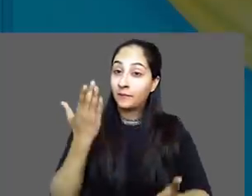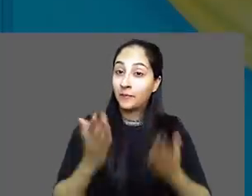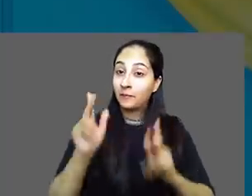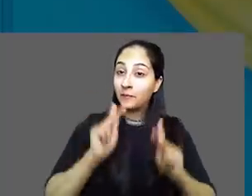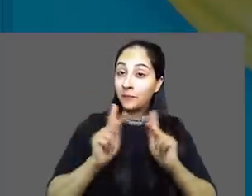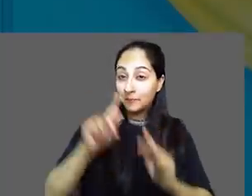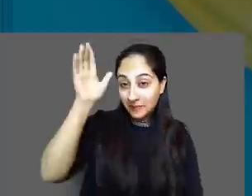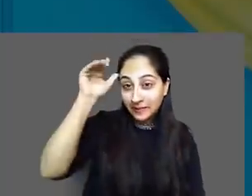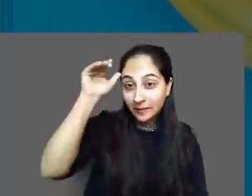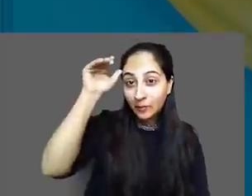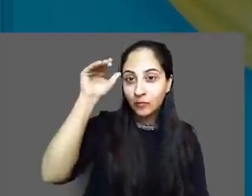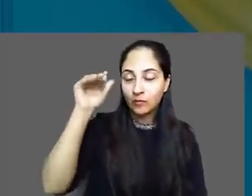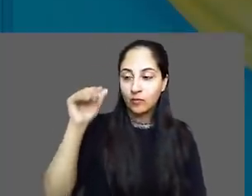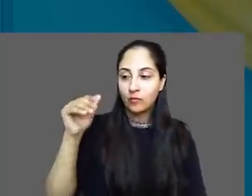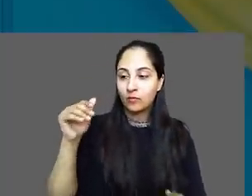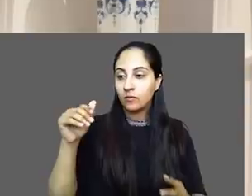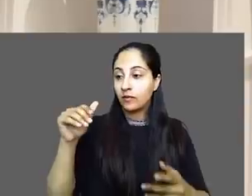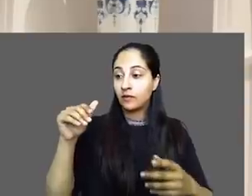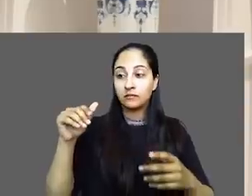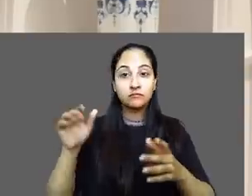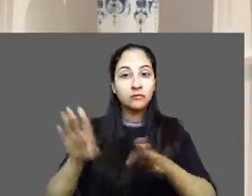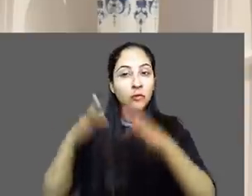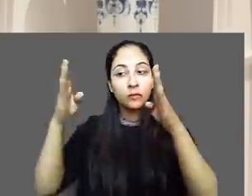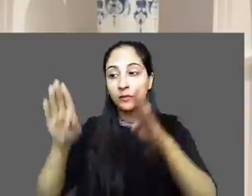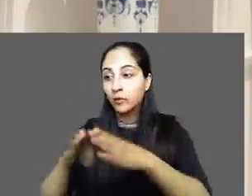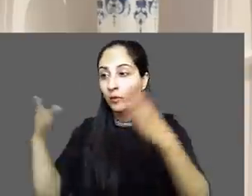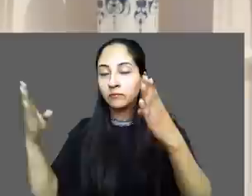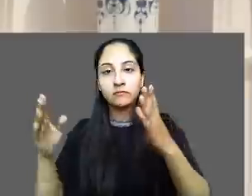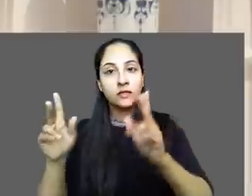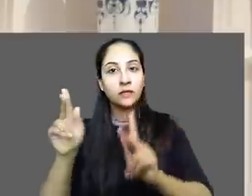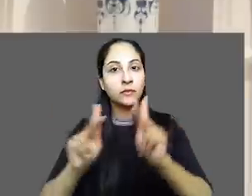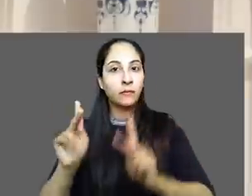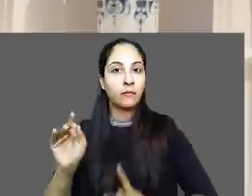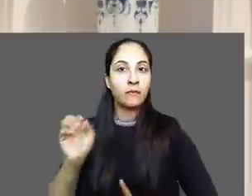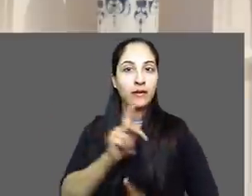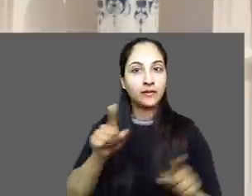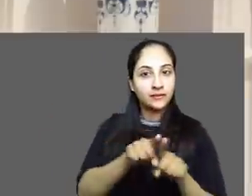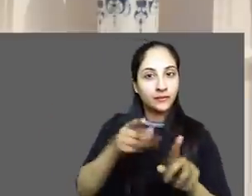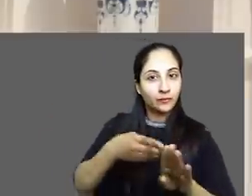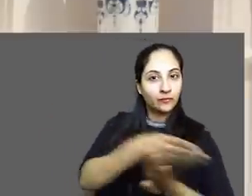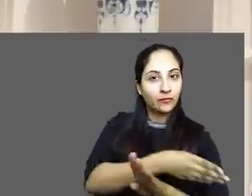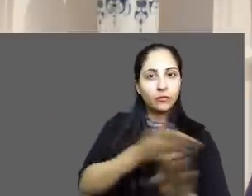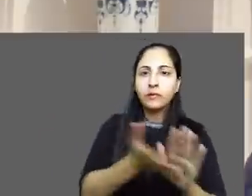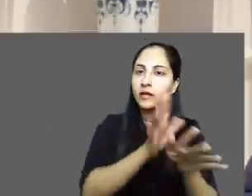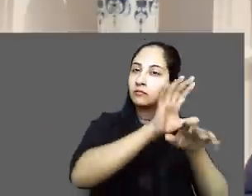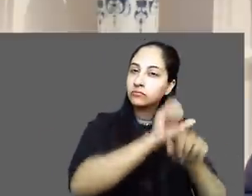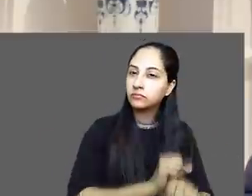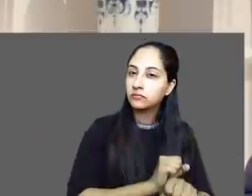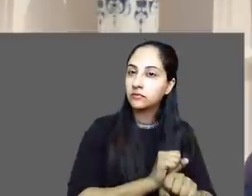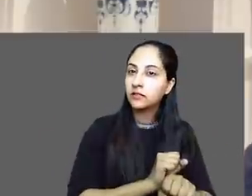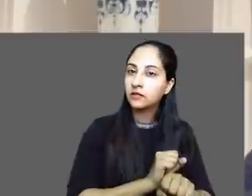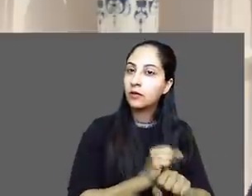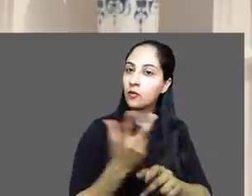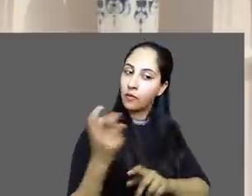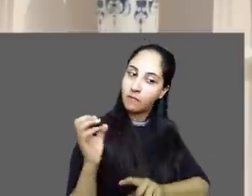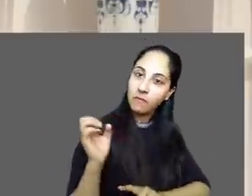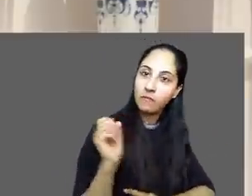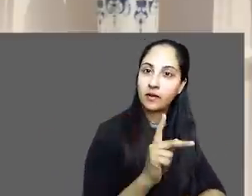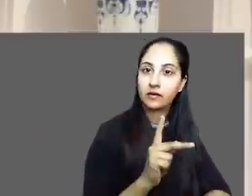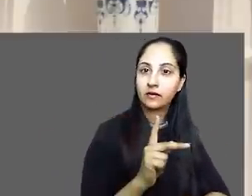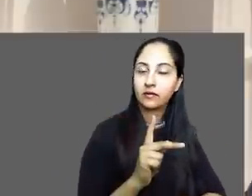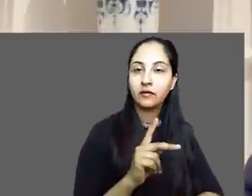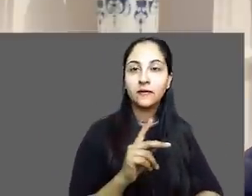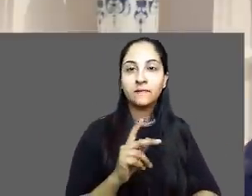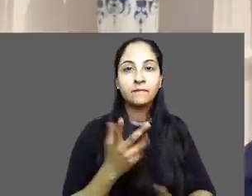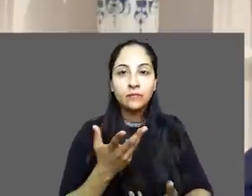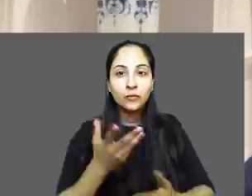mindset needs to be, but how to get there? Zain, I would say that some things are just going to happen naturally. You know, things with